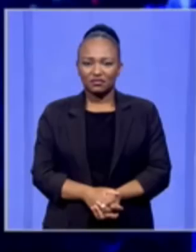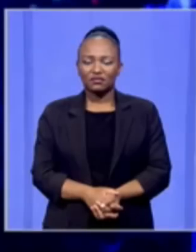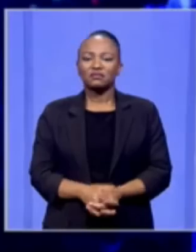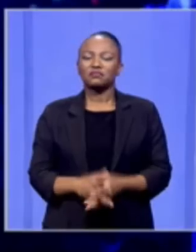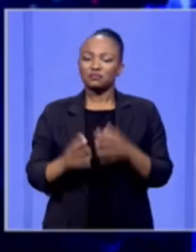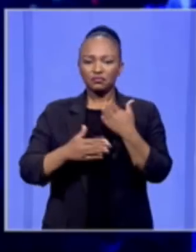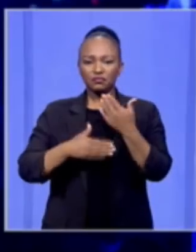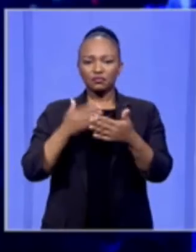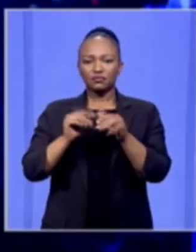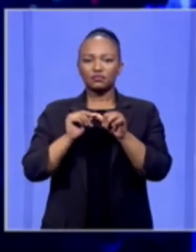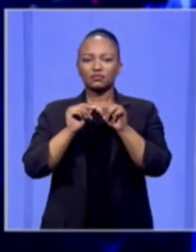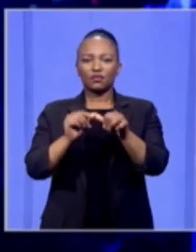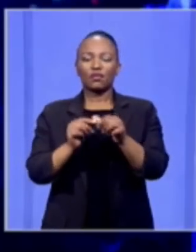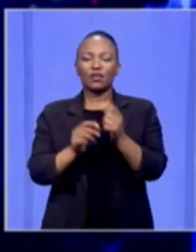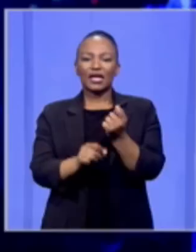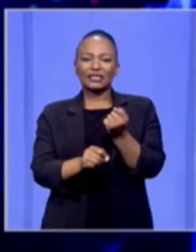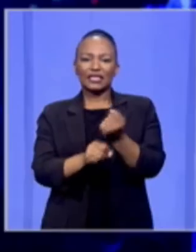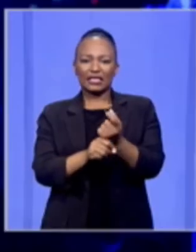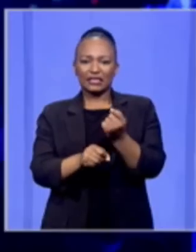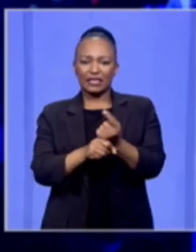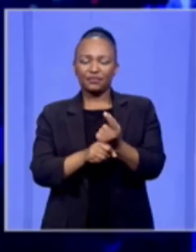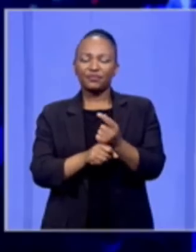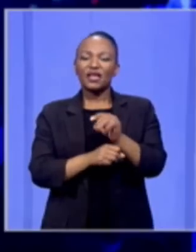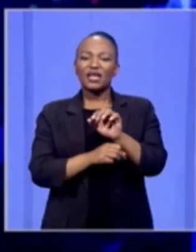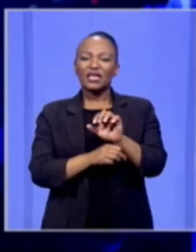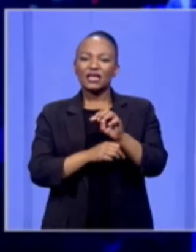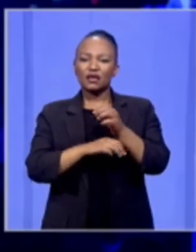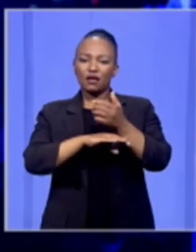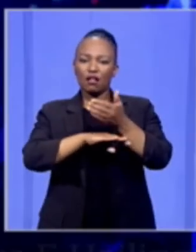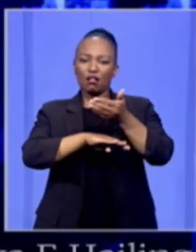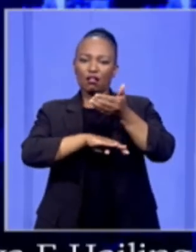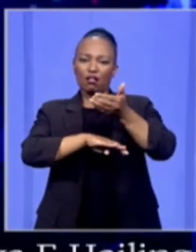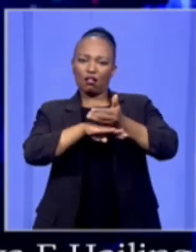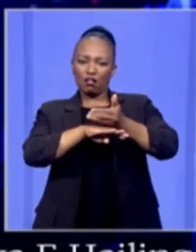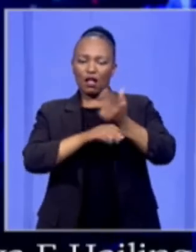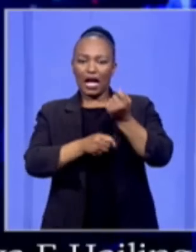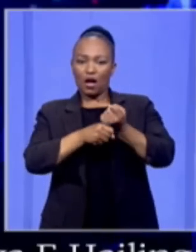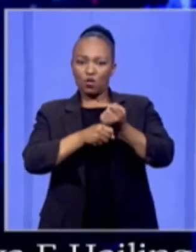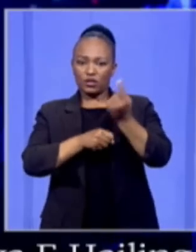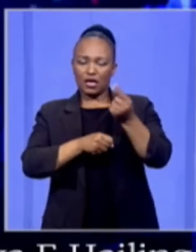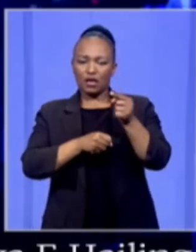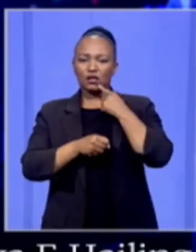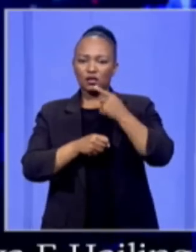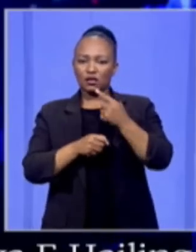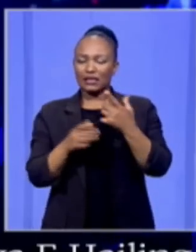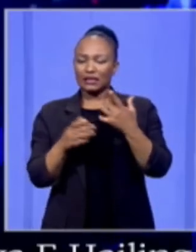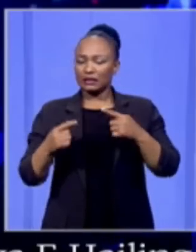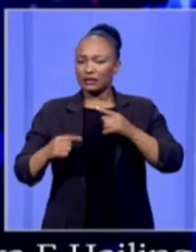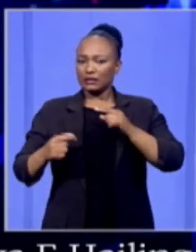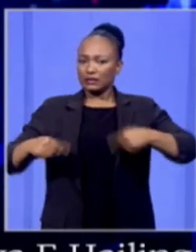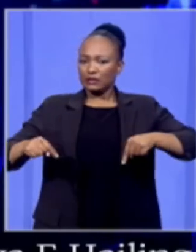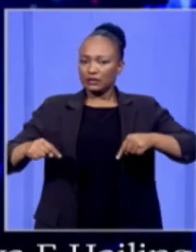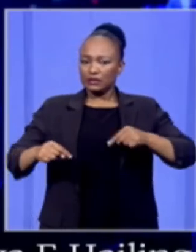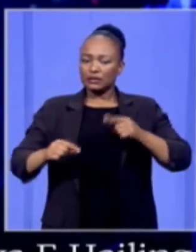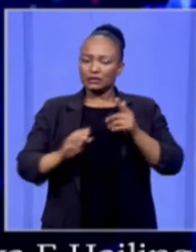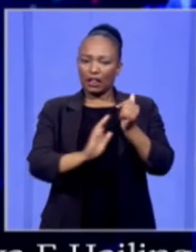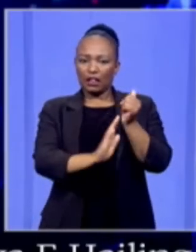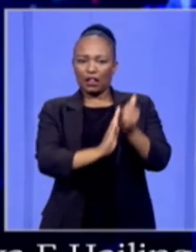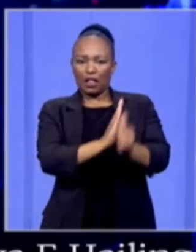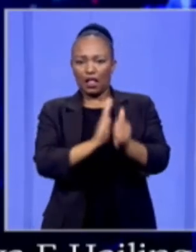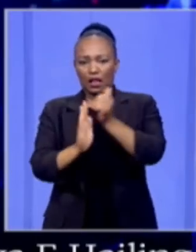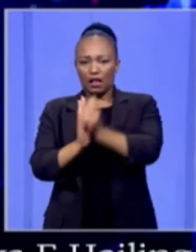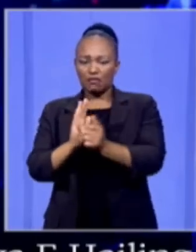Ratela pele bakganni ba ditekesi tse nyenyane tsa e-hailing Gauteng ba re ba tshaba hore ba tla bolawa ho latela ditshoso tse